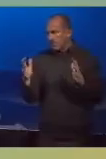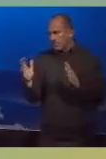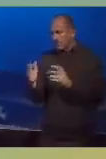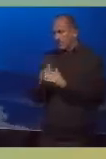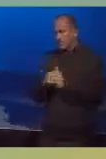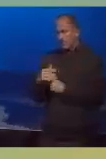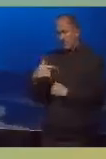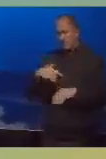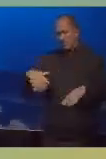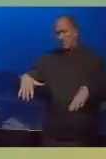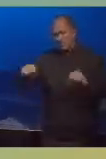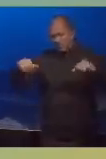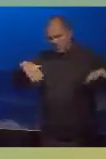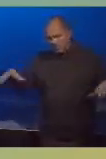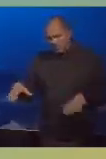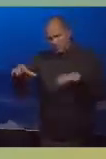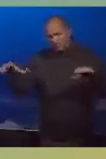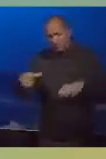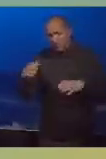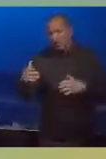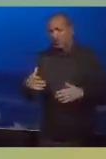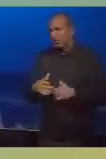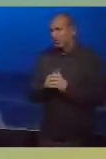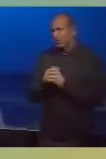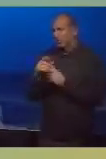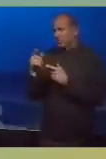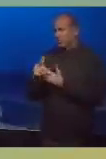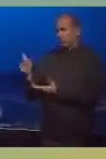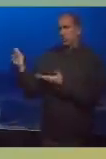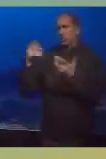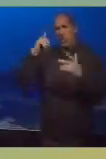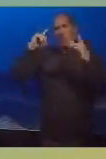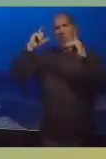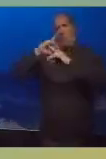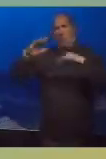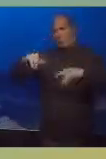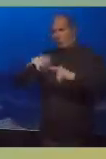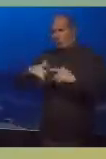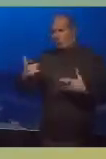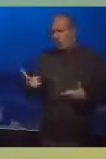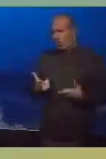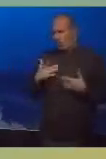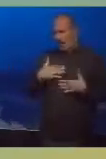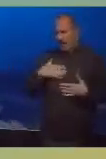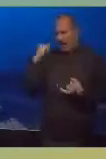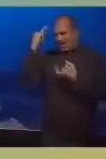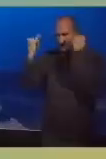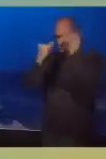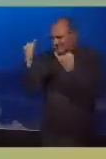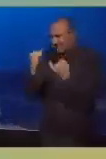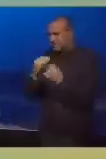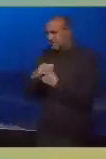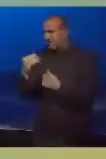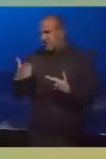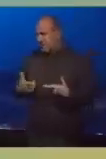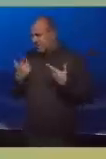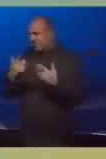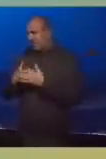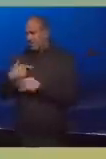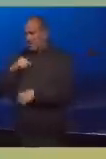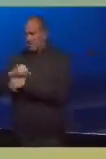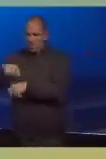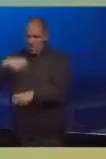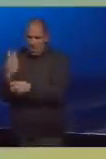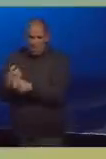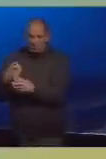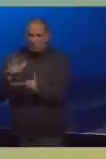I took action to bring hope to the life that I believed in. I'd work hard at